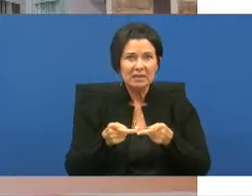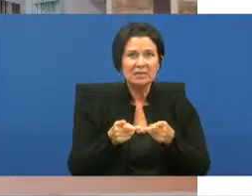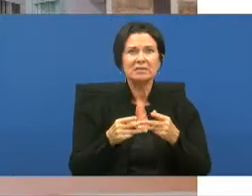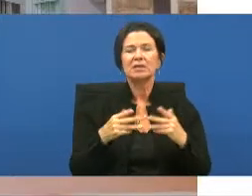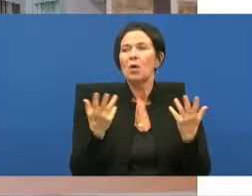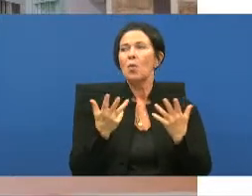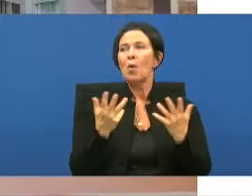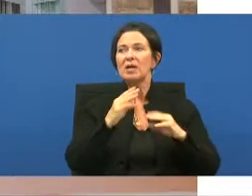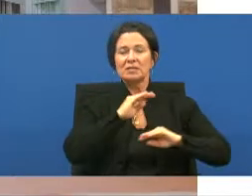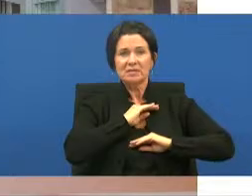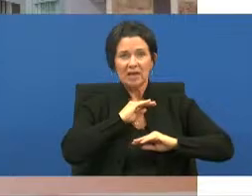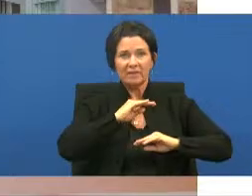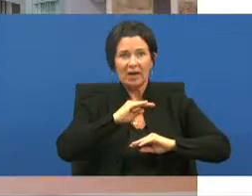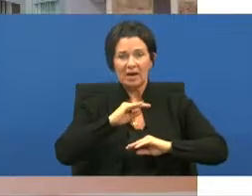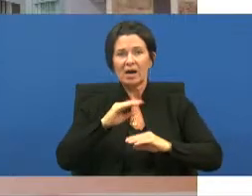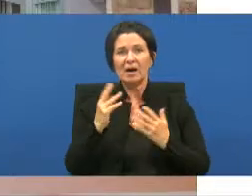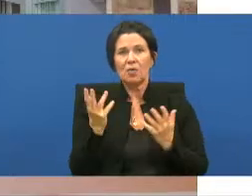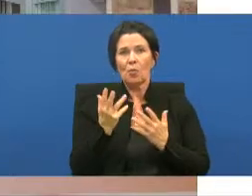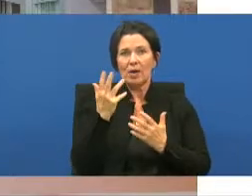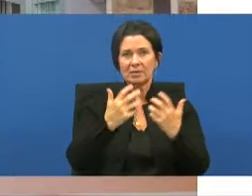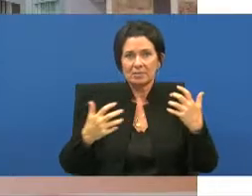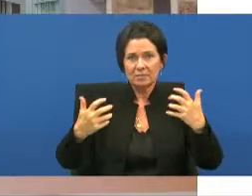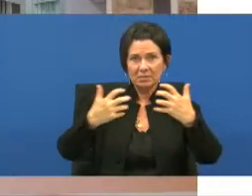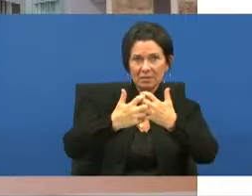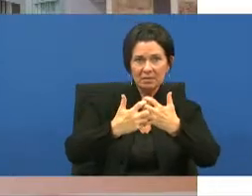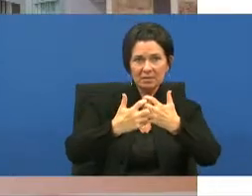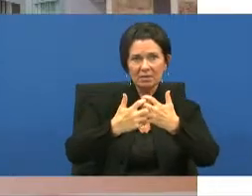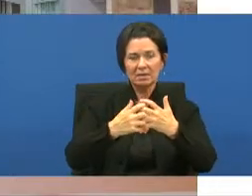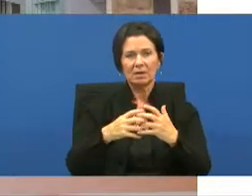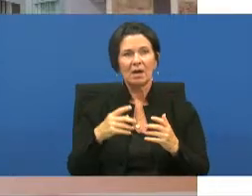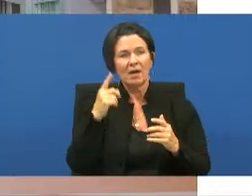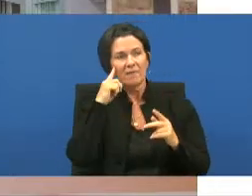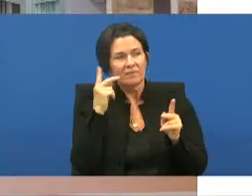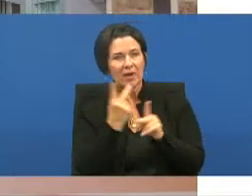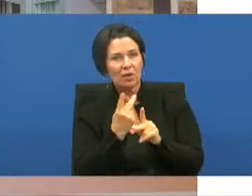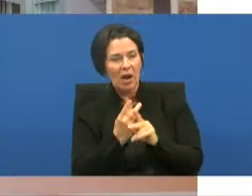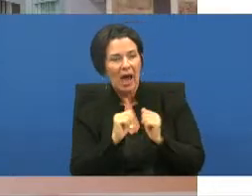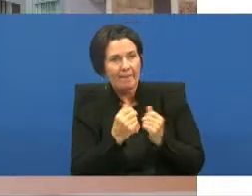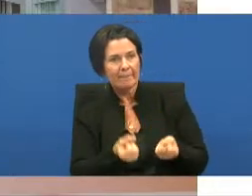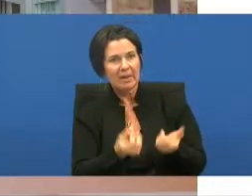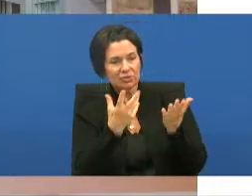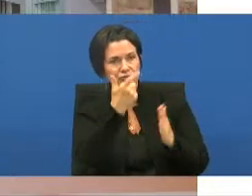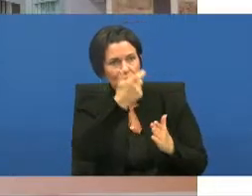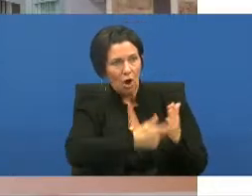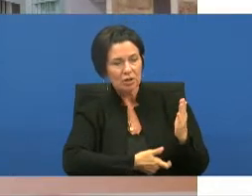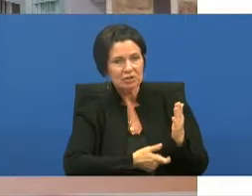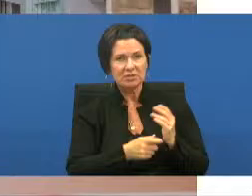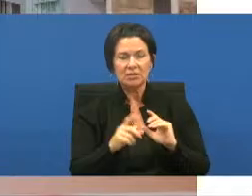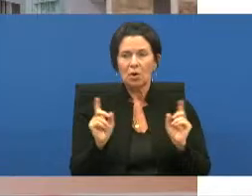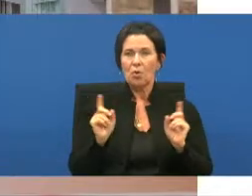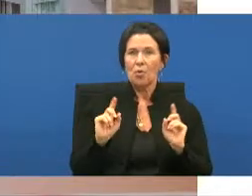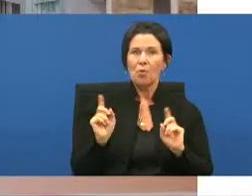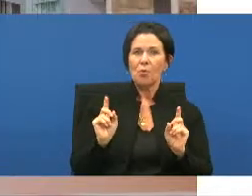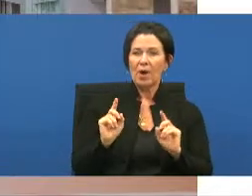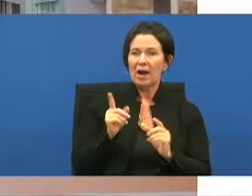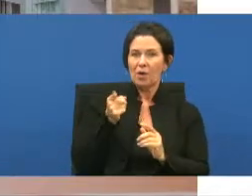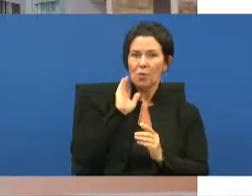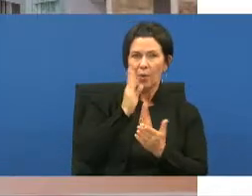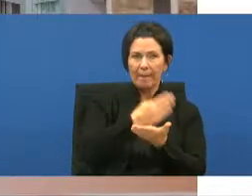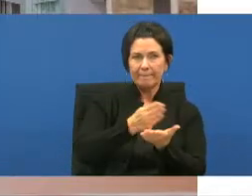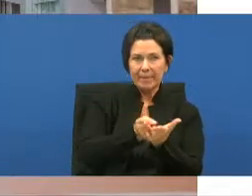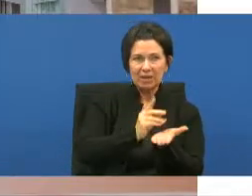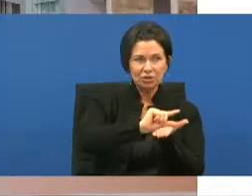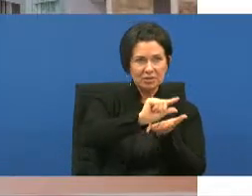the business needs for the facility. It's figuring out how much it should cost. It's putting together a financing